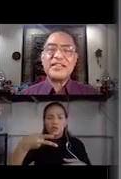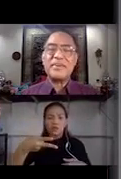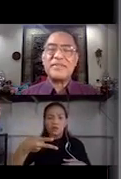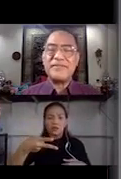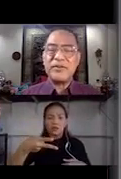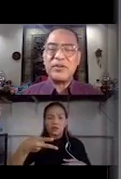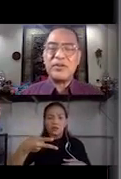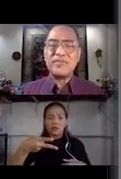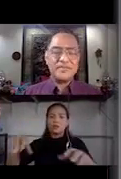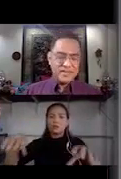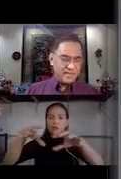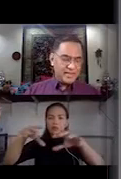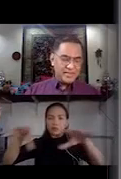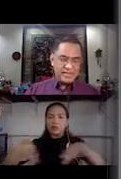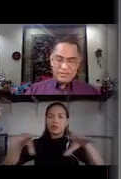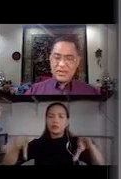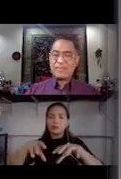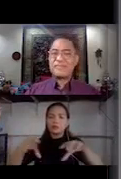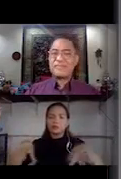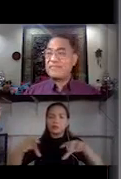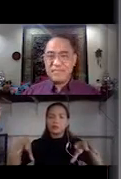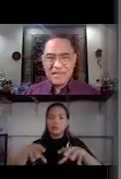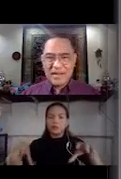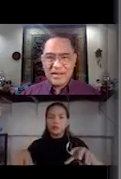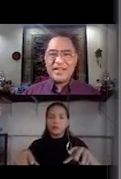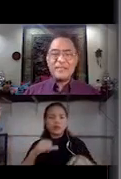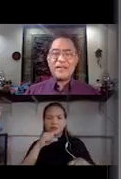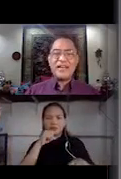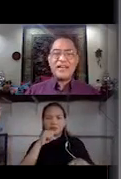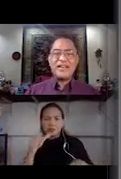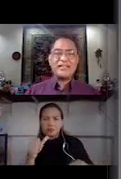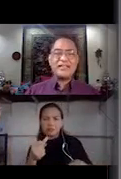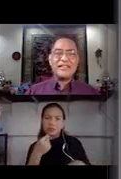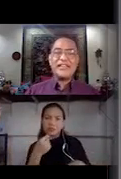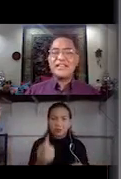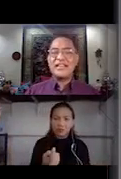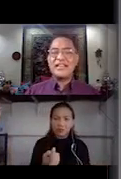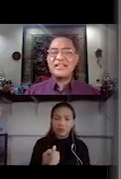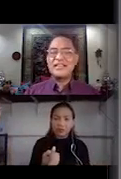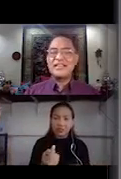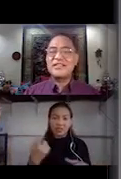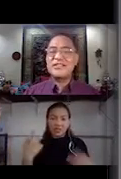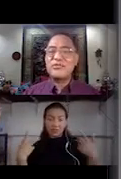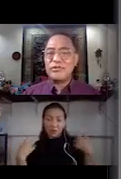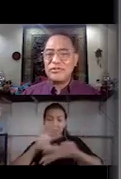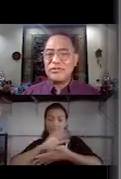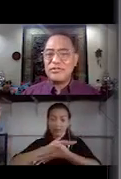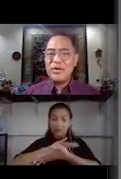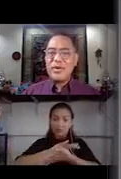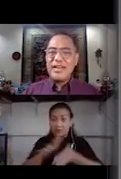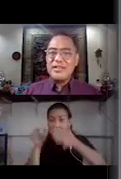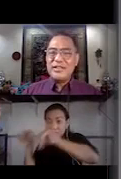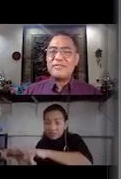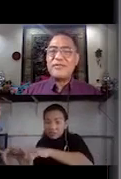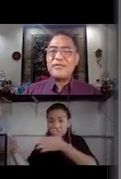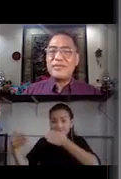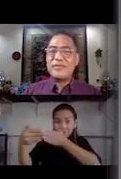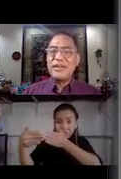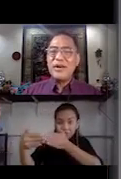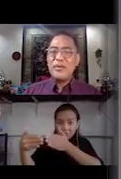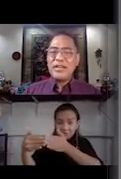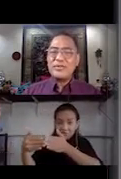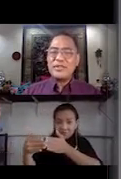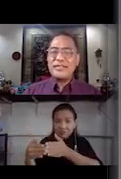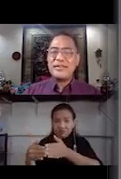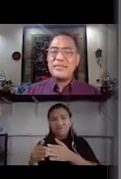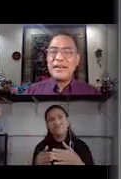is perform. Hindi porque nag-pandemic ay titigil ka na lang sa isang sulok. We need to perform. We